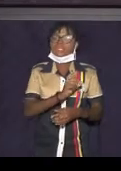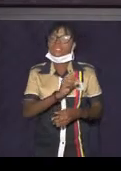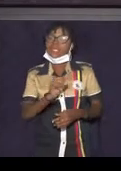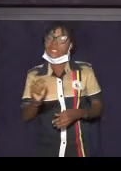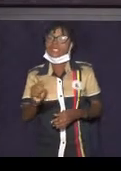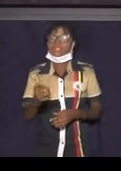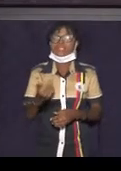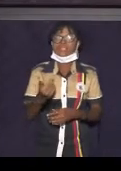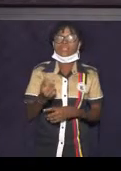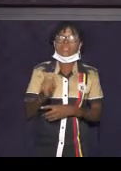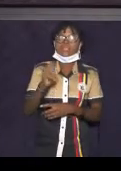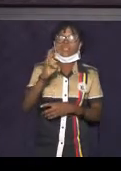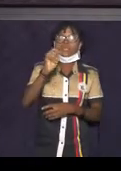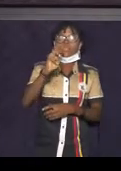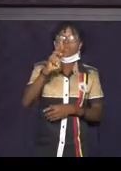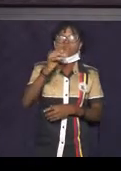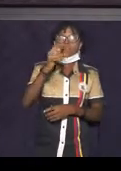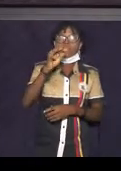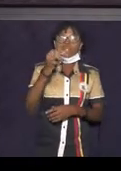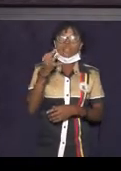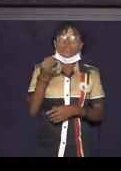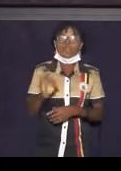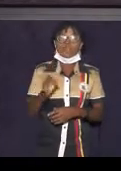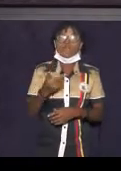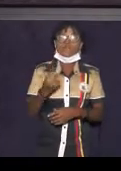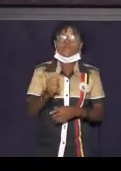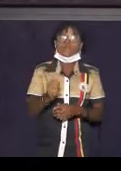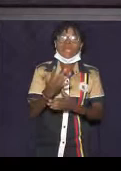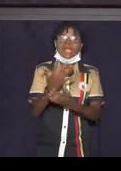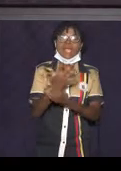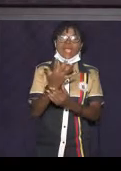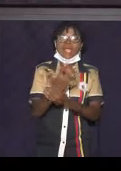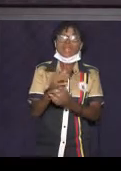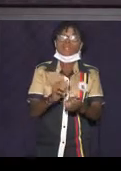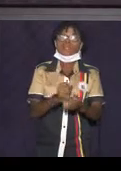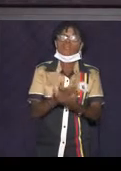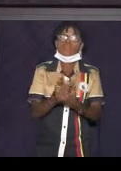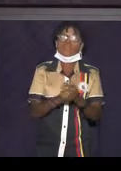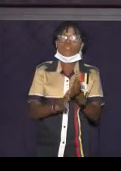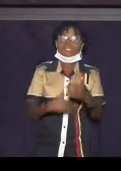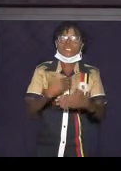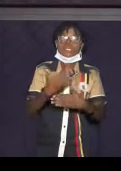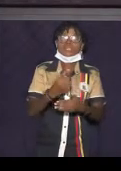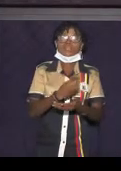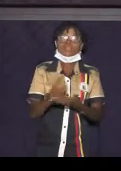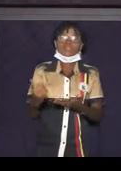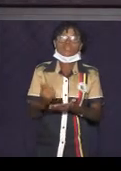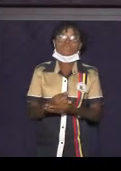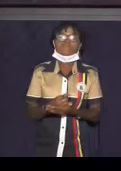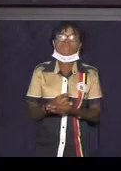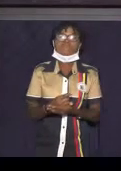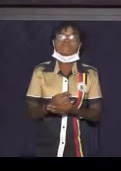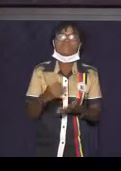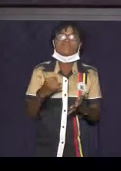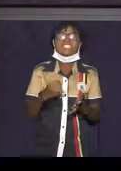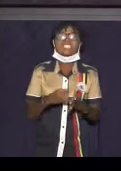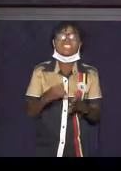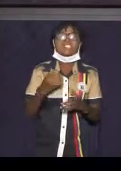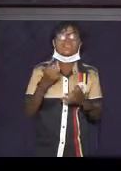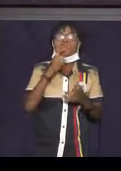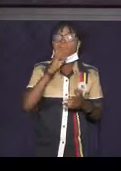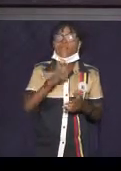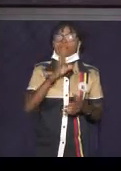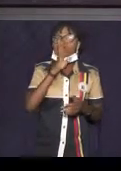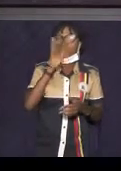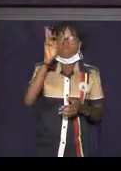on the assembly next week. The verb is talk, and it must be expressed in the